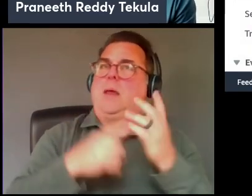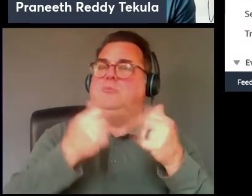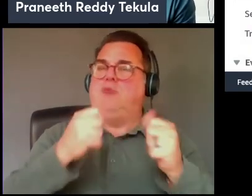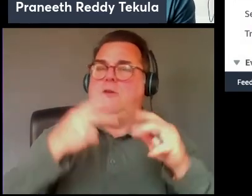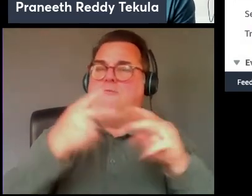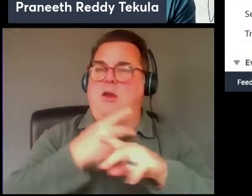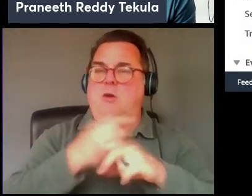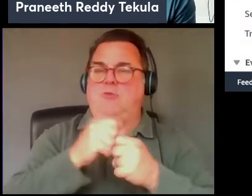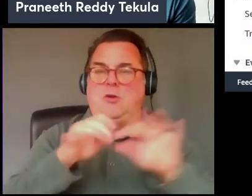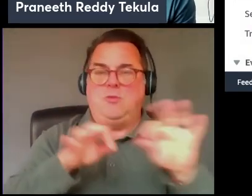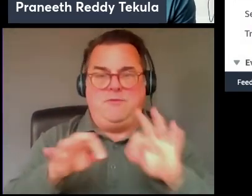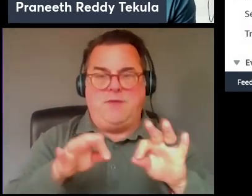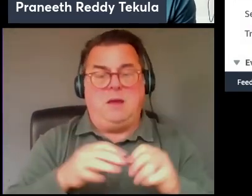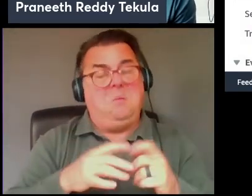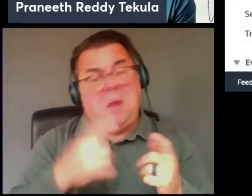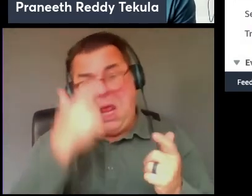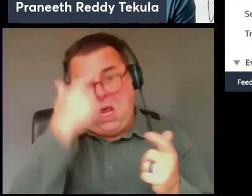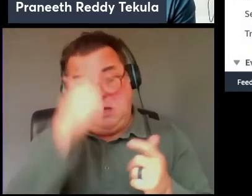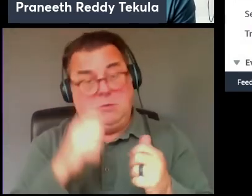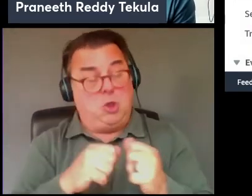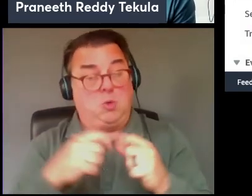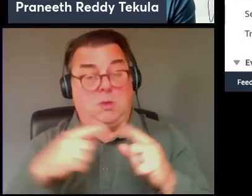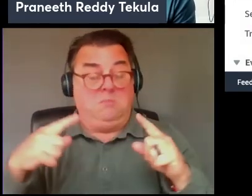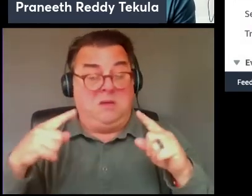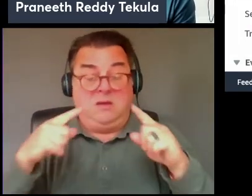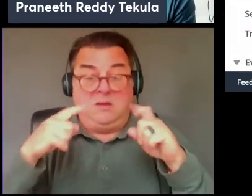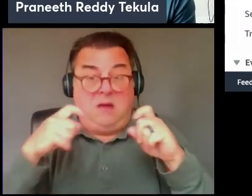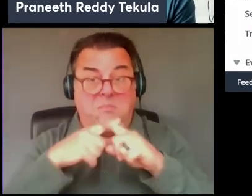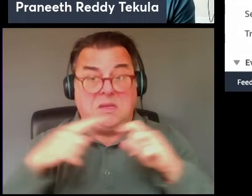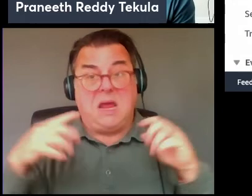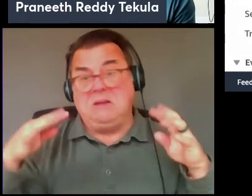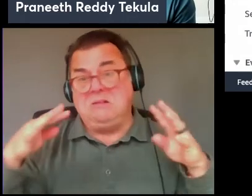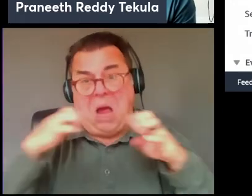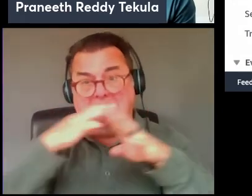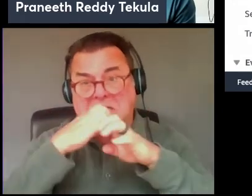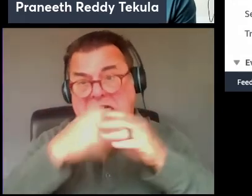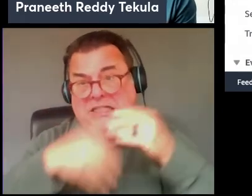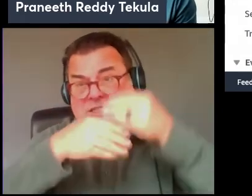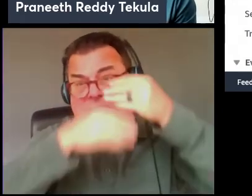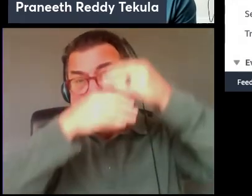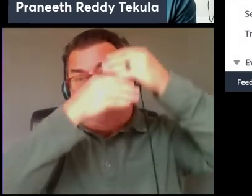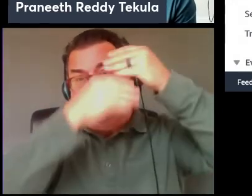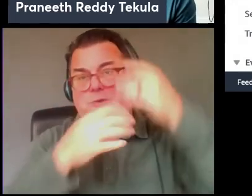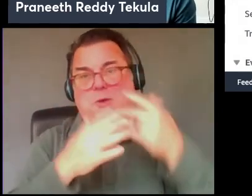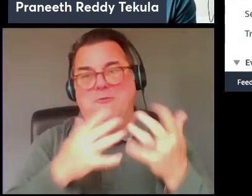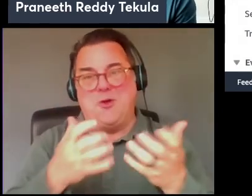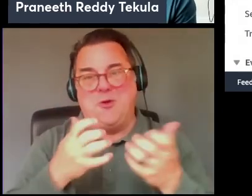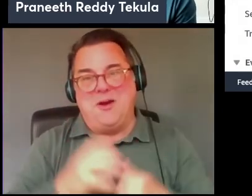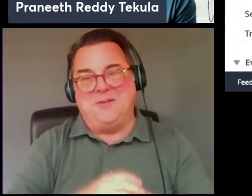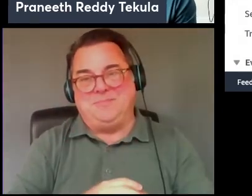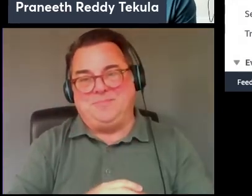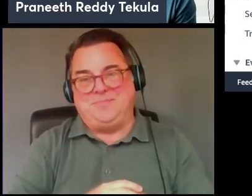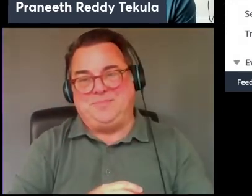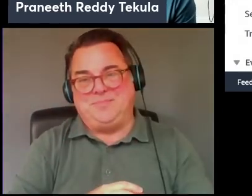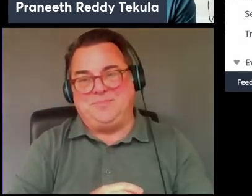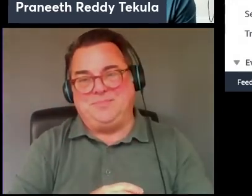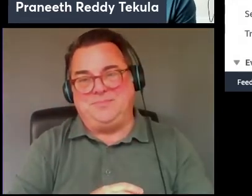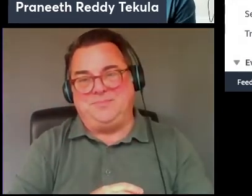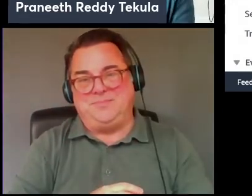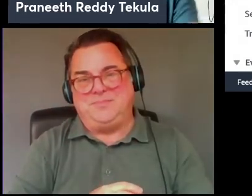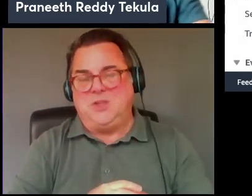as fancy as you can go, and that's where the editor view experience gives you, where you can write your own